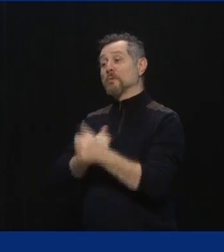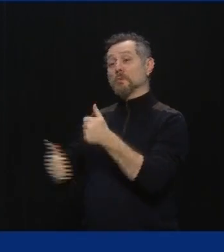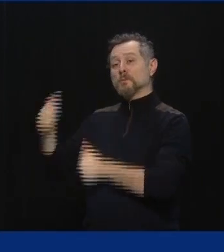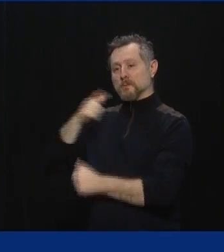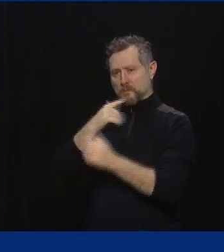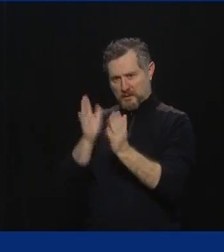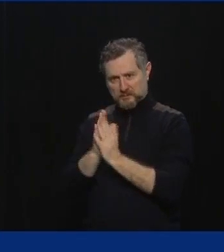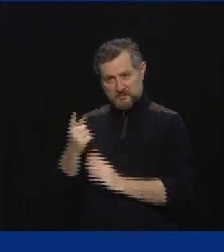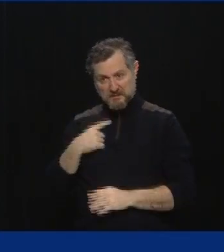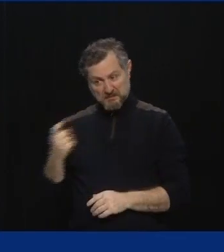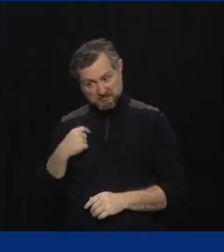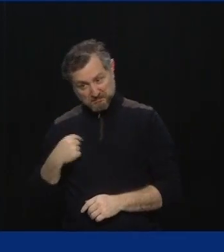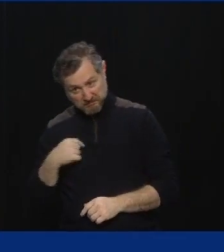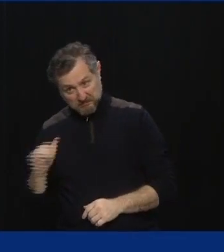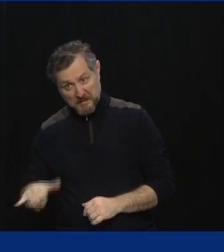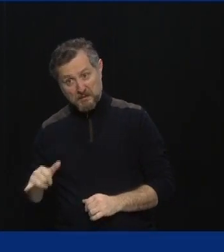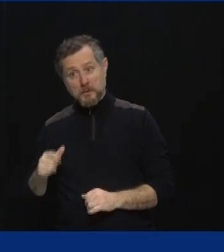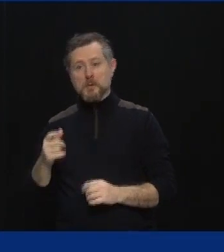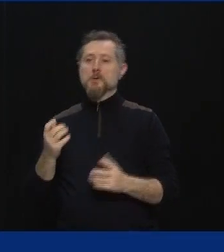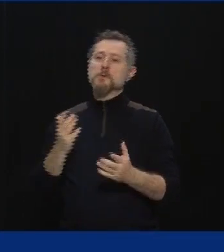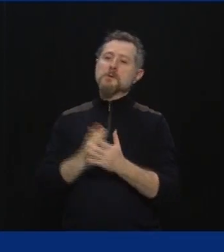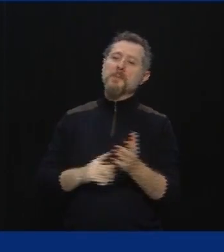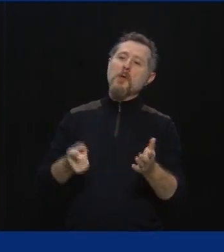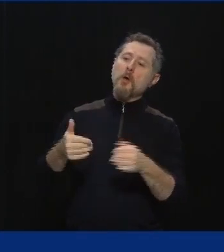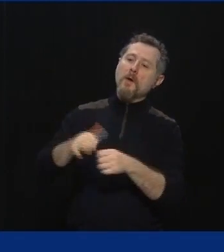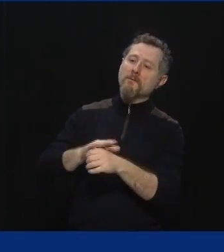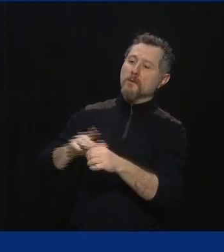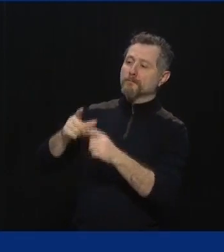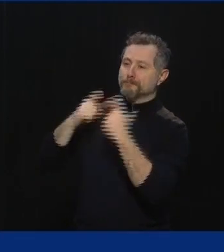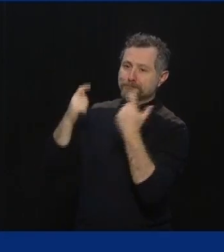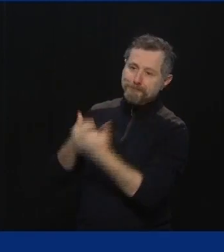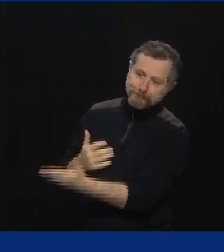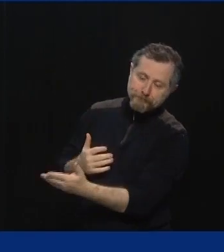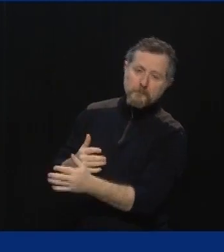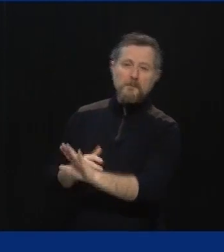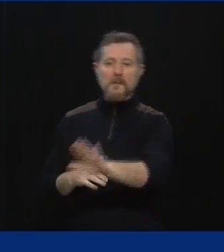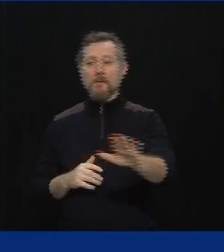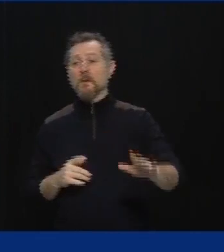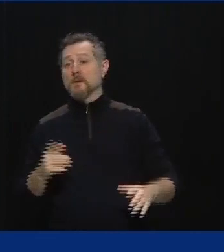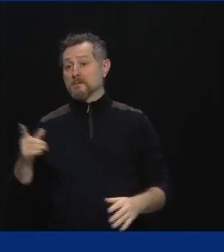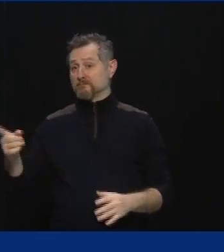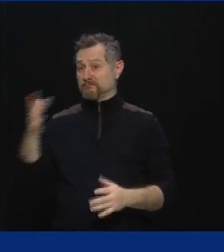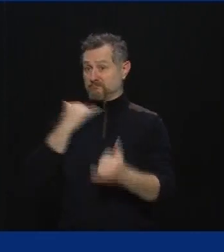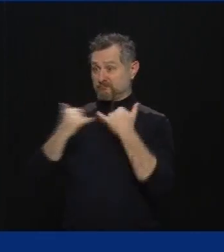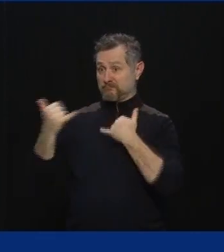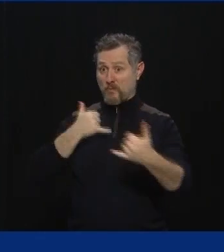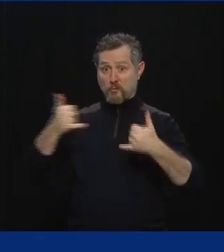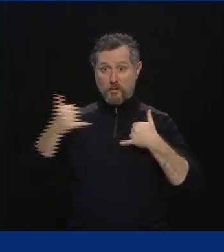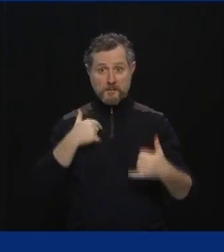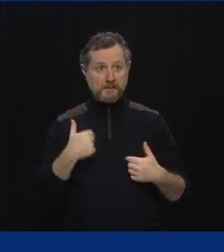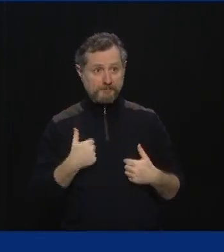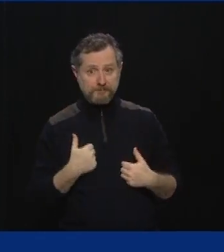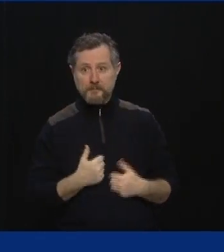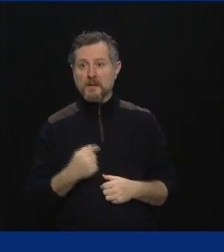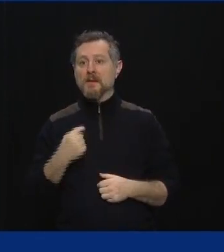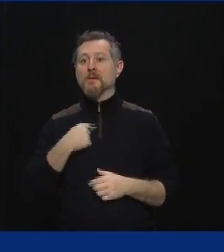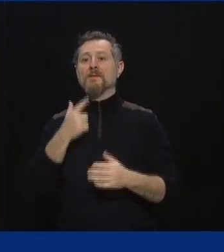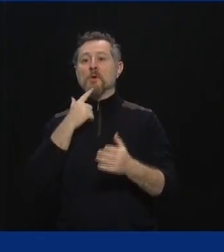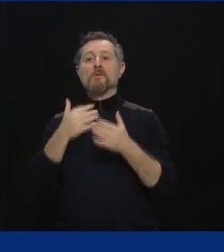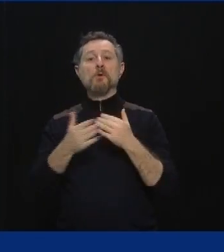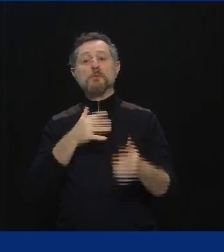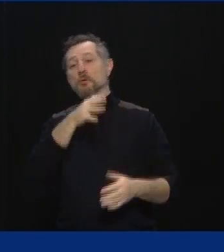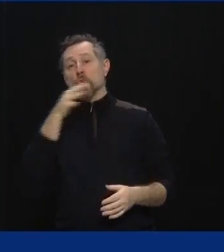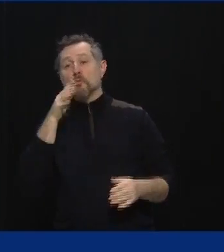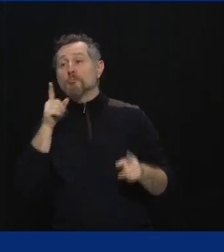so they have what I would call air cover, something they're, I've had calls from even in some of the more rural areas where they're